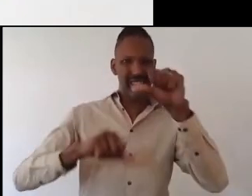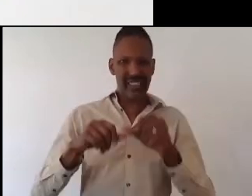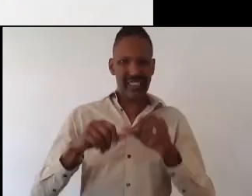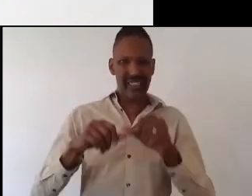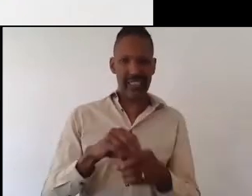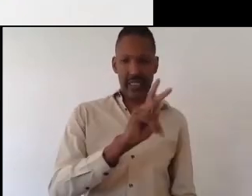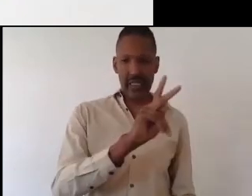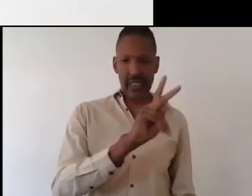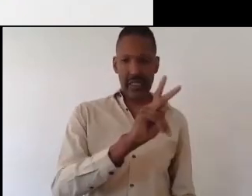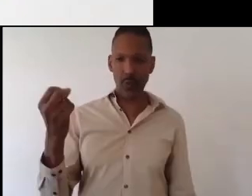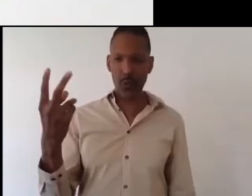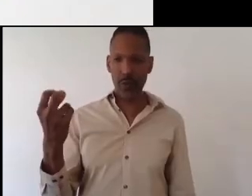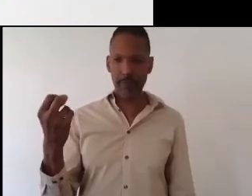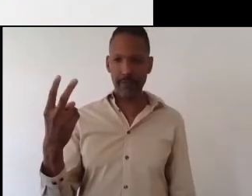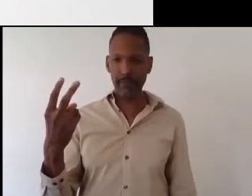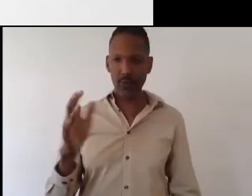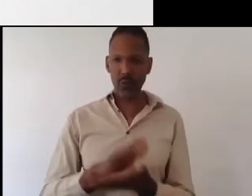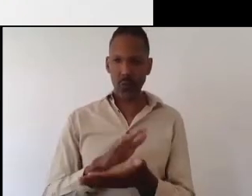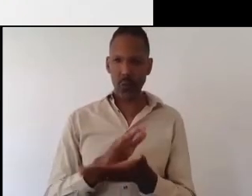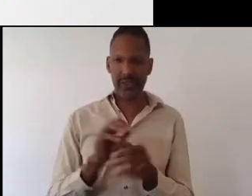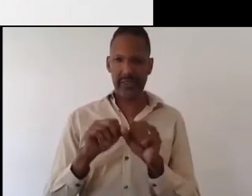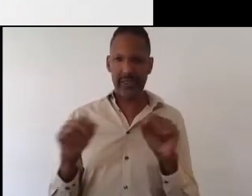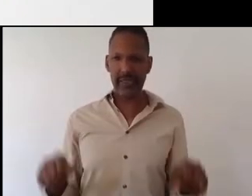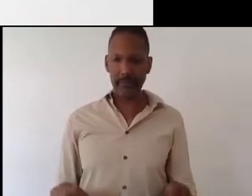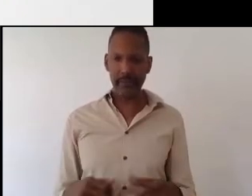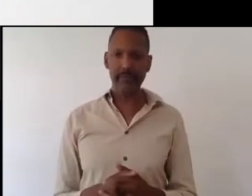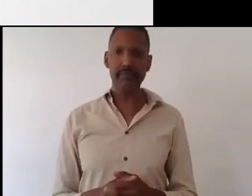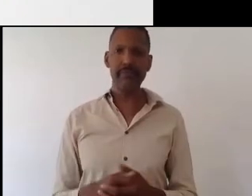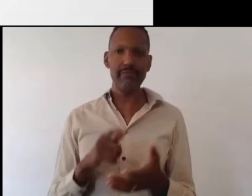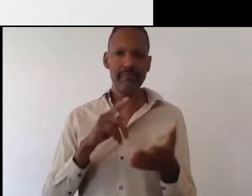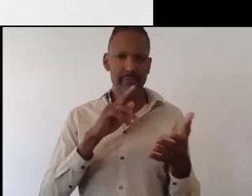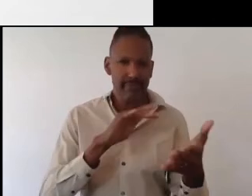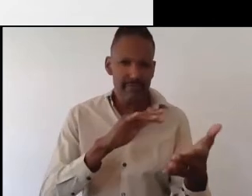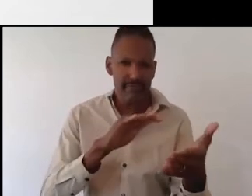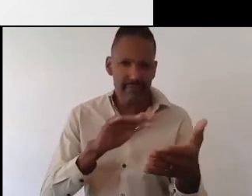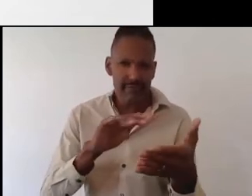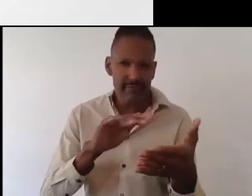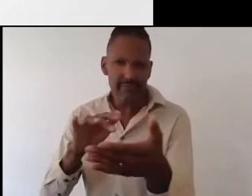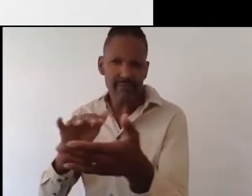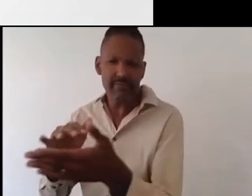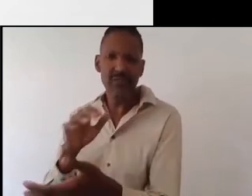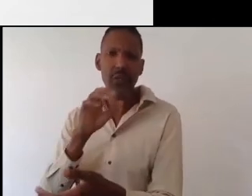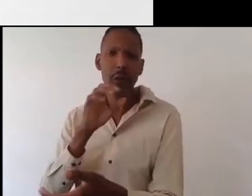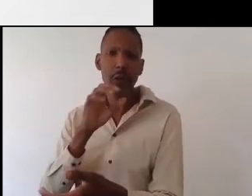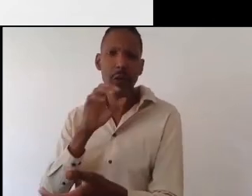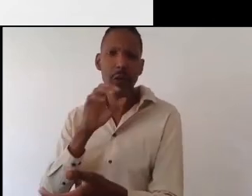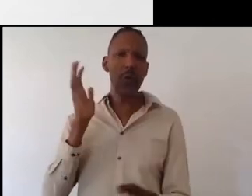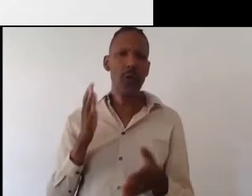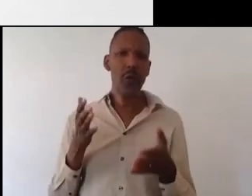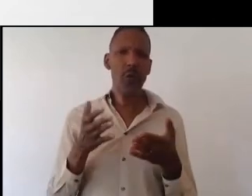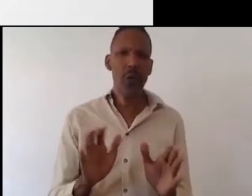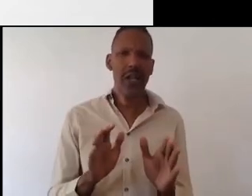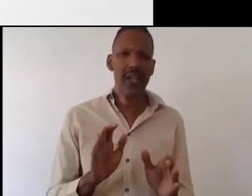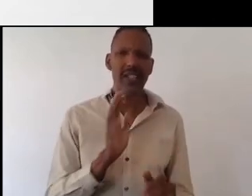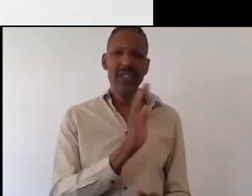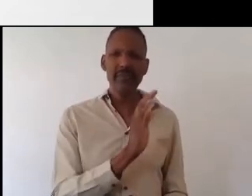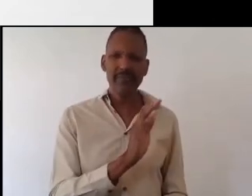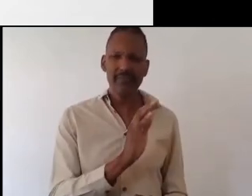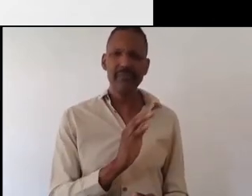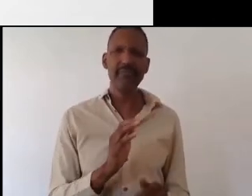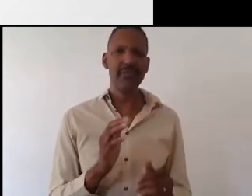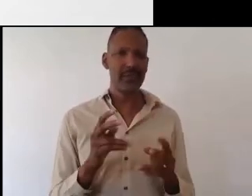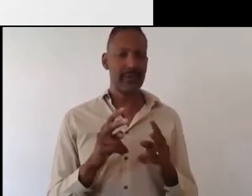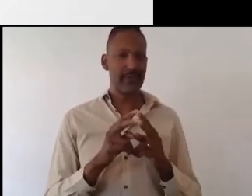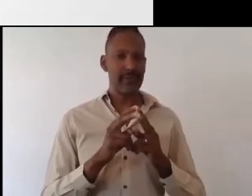was fundamentally being taught. The review of the prior way science was taught in the K-12 system was that it was taught in a